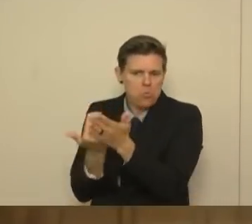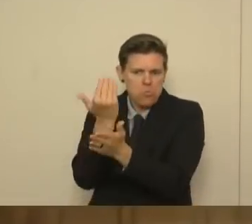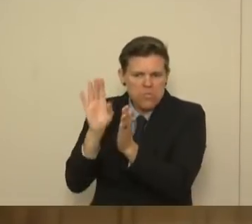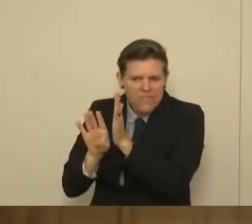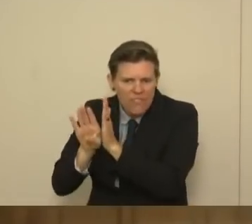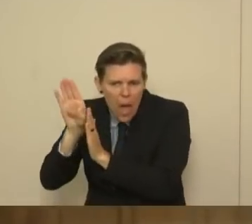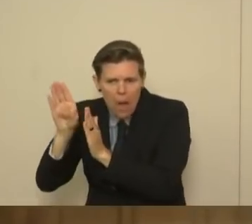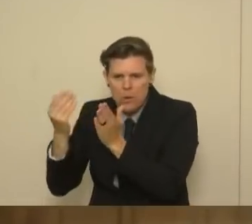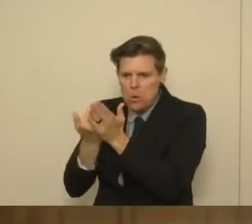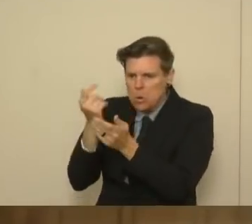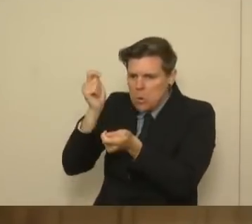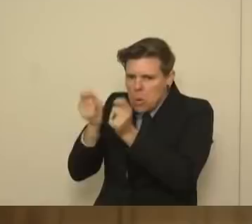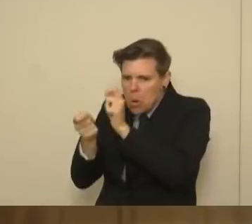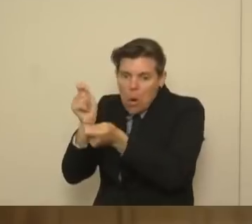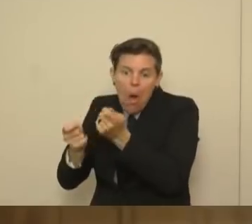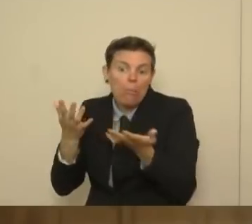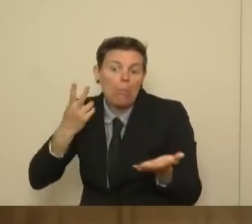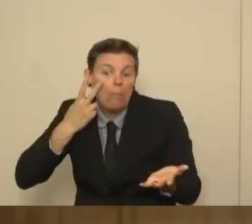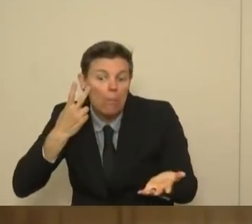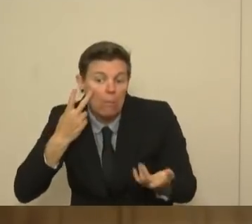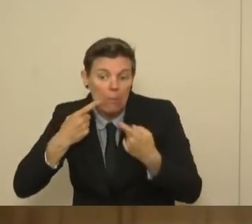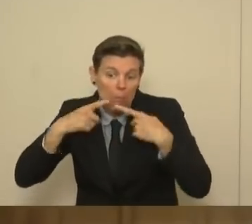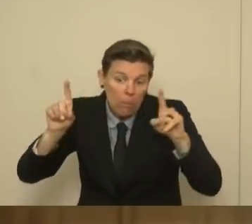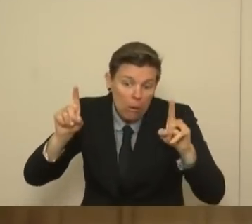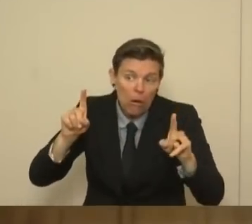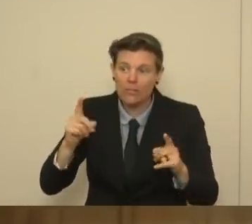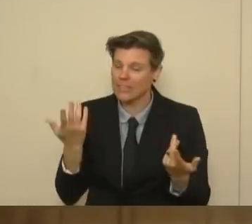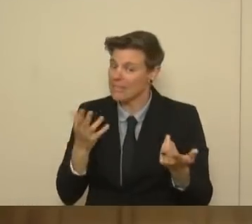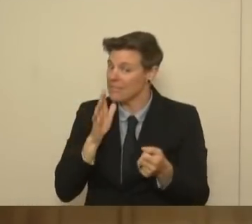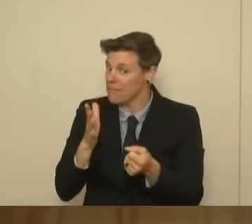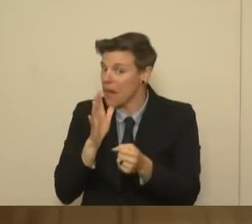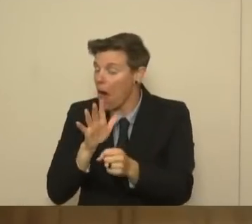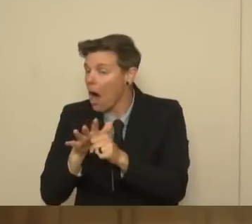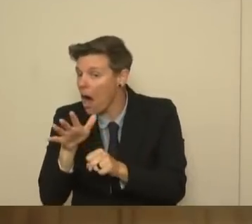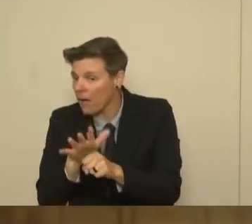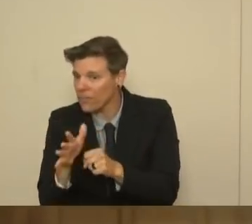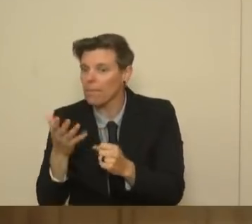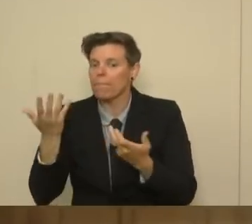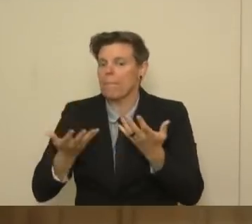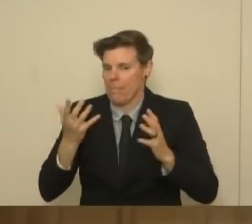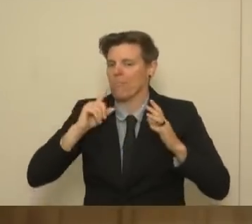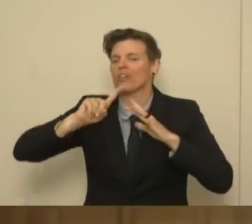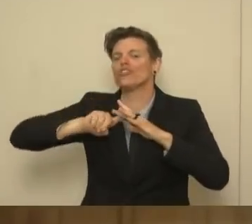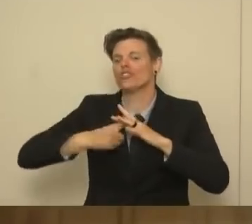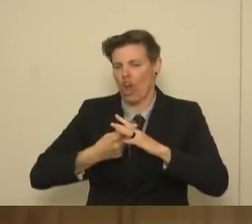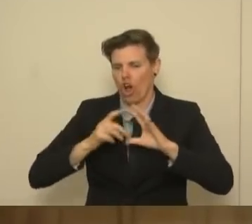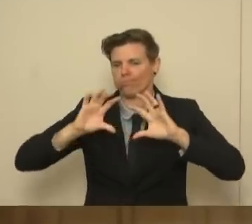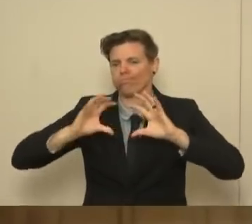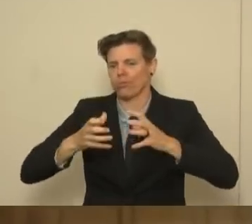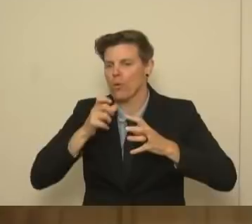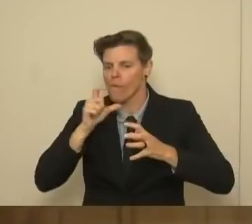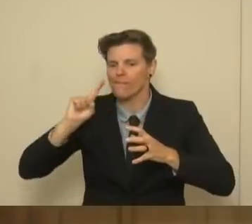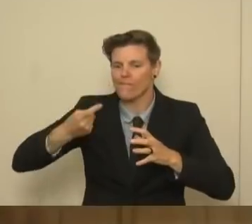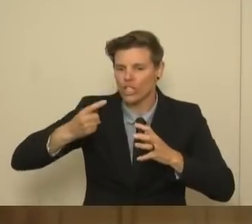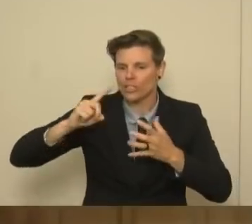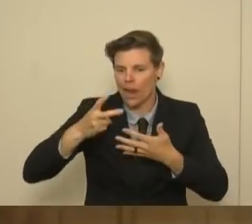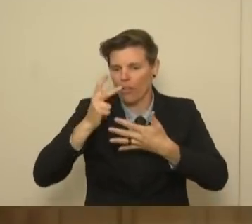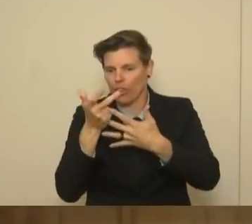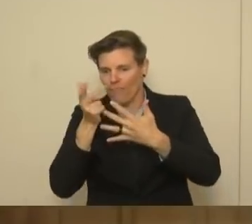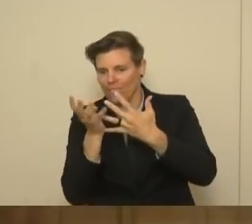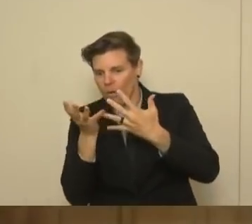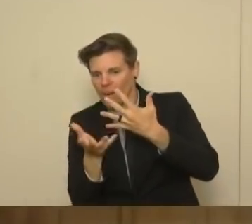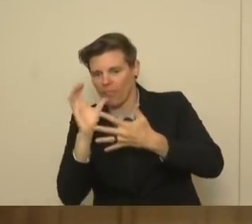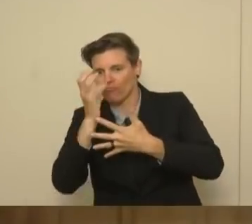high-risk people done first and then everyone else. But we will have to wait and see. And the last thing is we'll have more evidence, more scientific evidence.